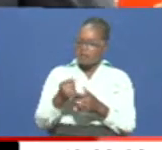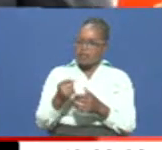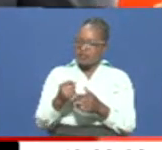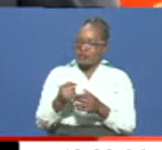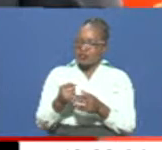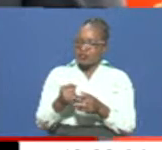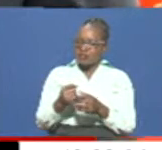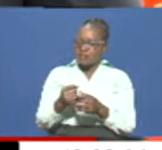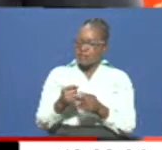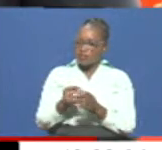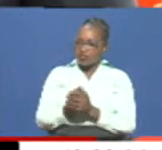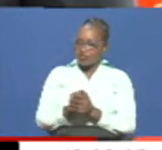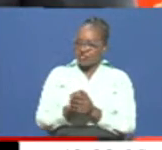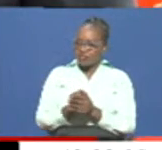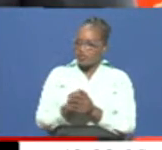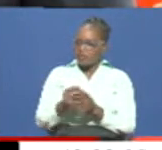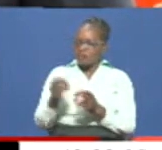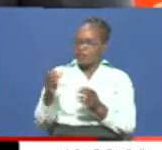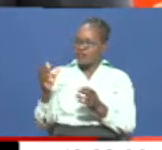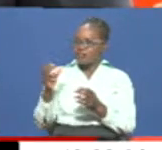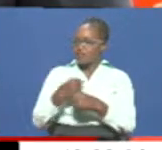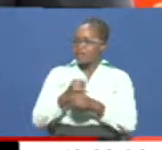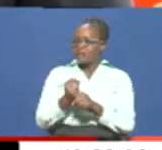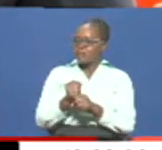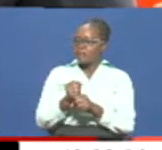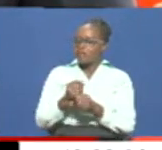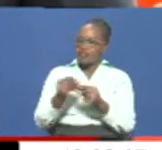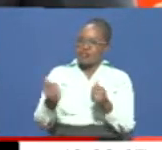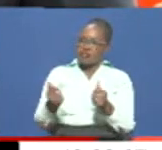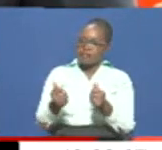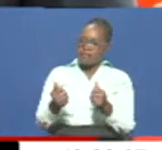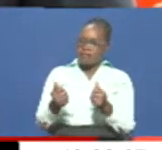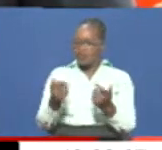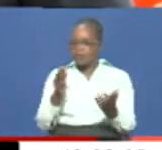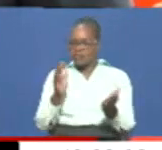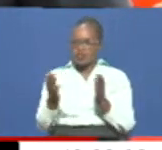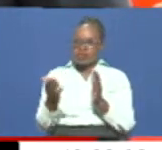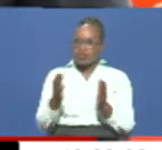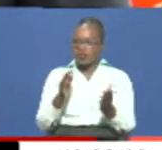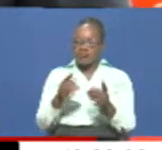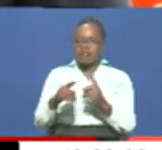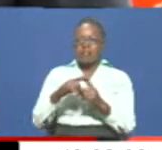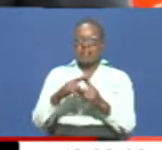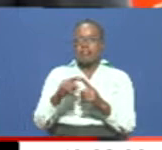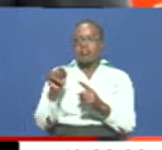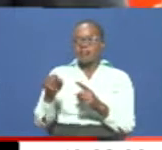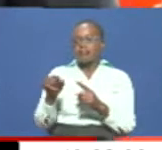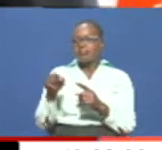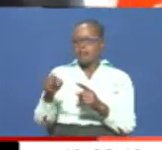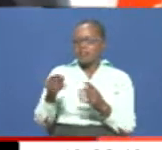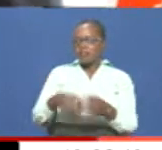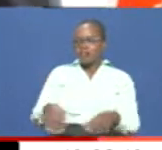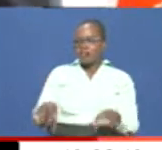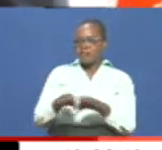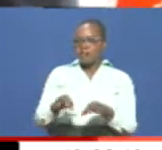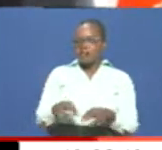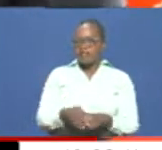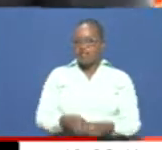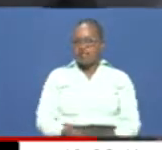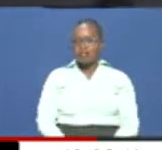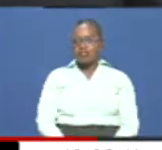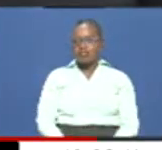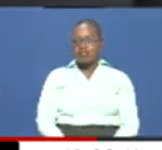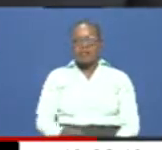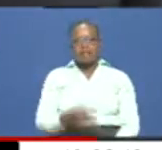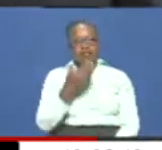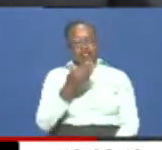to customize solutions for small businesses, that's, I think, is going to be a huge, huge positive point for this conference. Mm-hmm. Thank you very much for speaking to